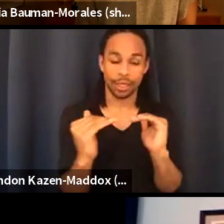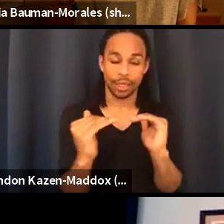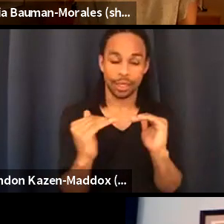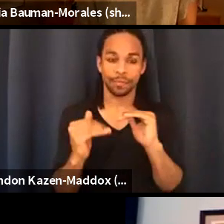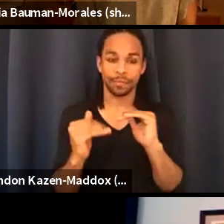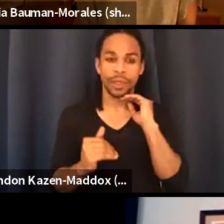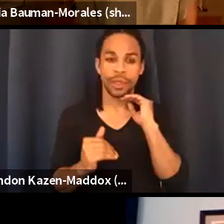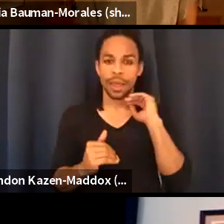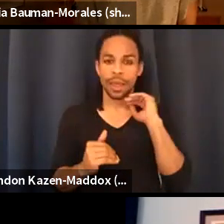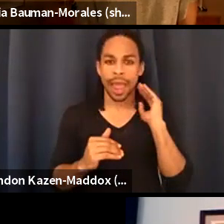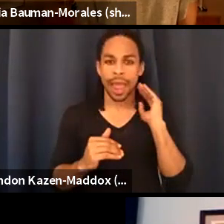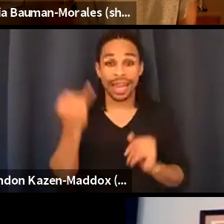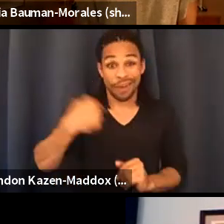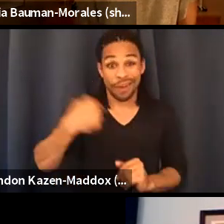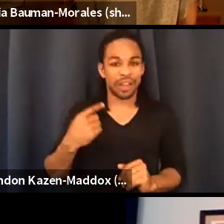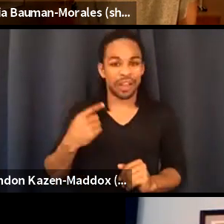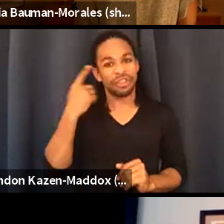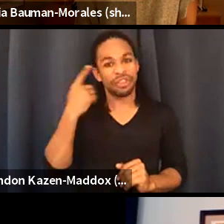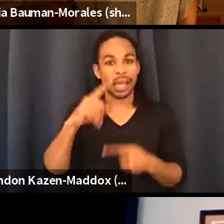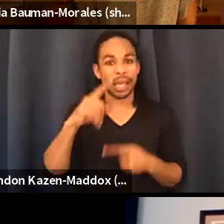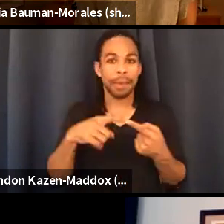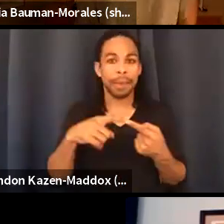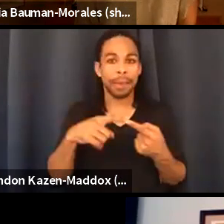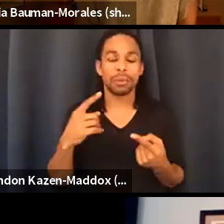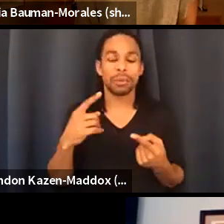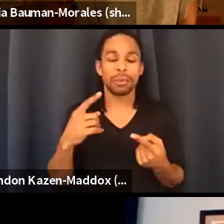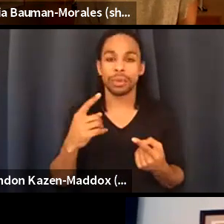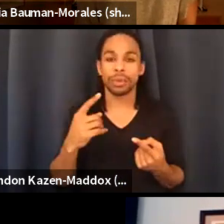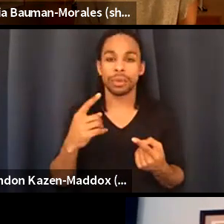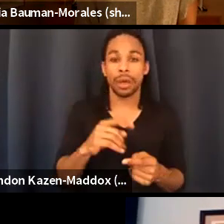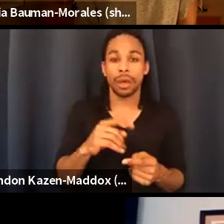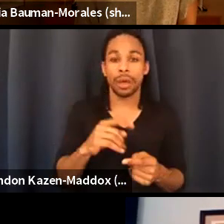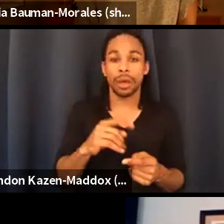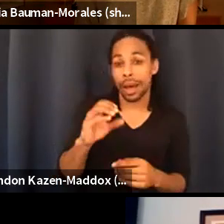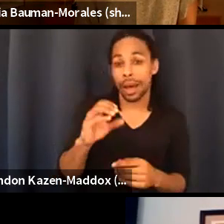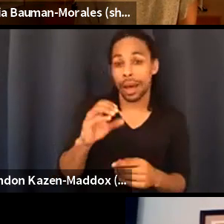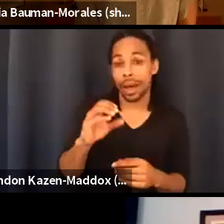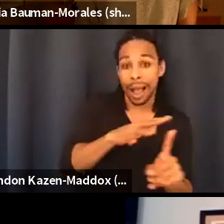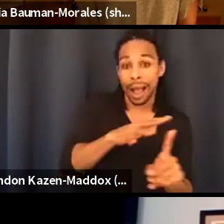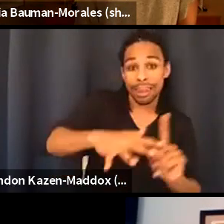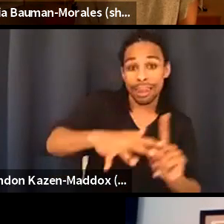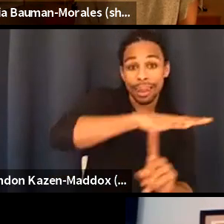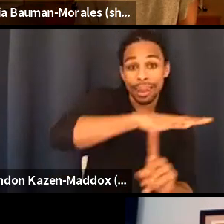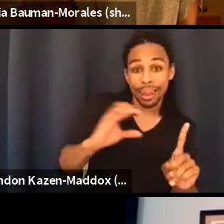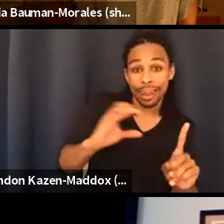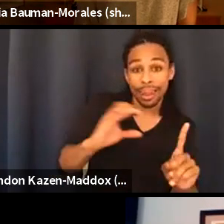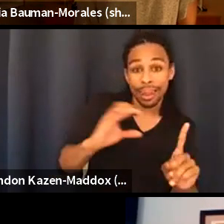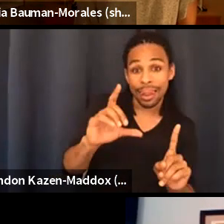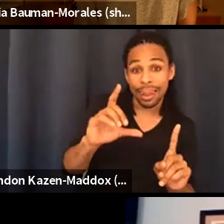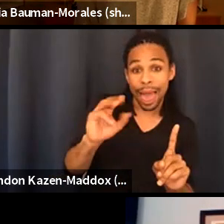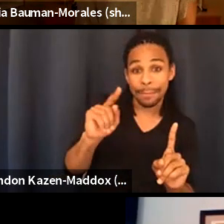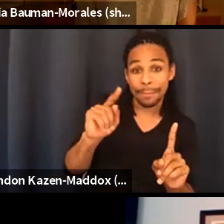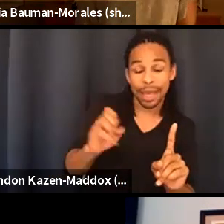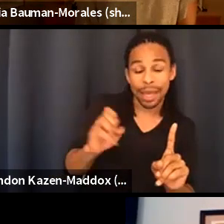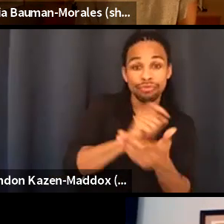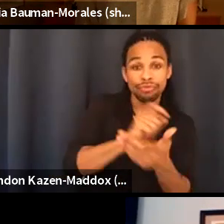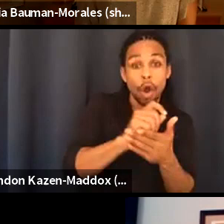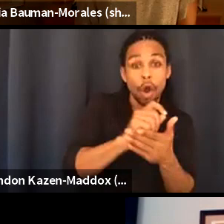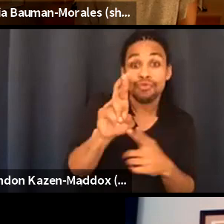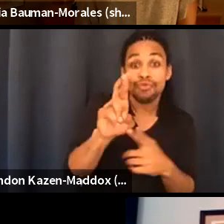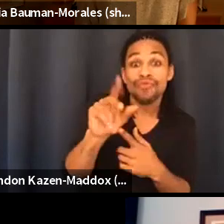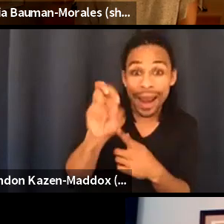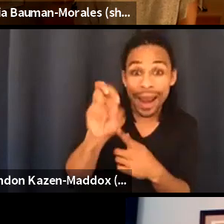writer about no plastic where I'm working or something, I also need to be thinking about the disability writer. You know, have I actually seen the way